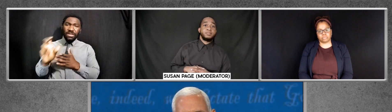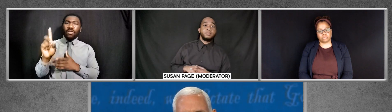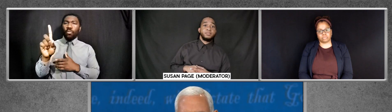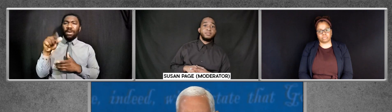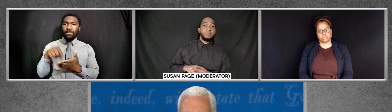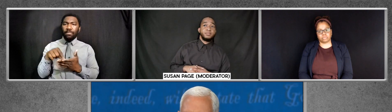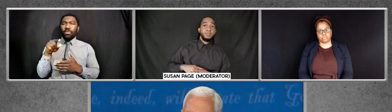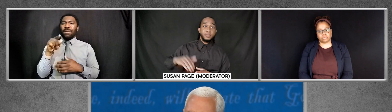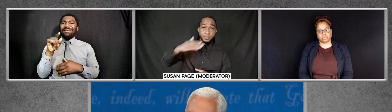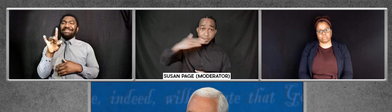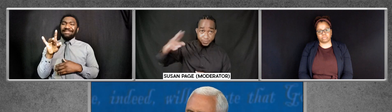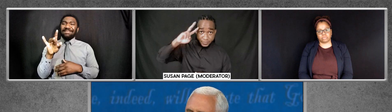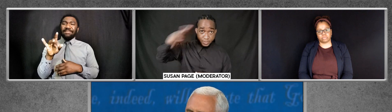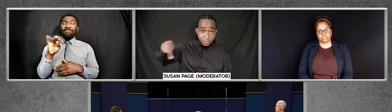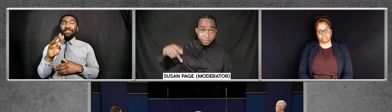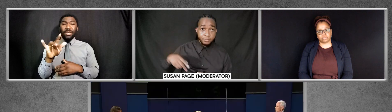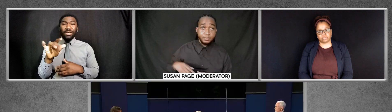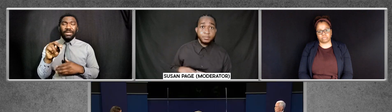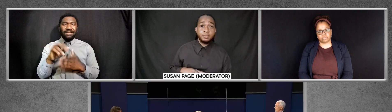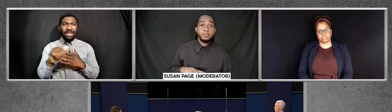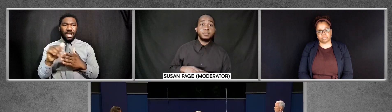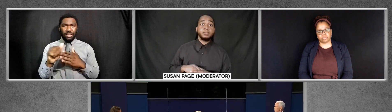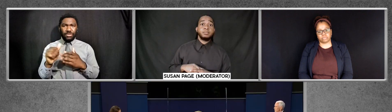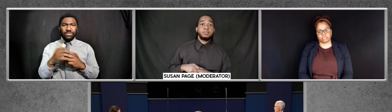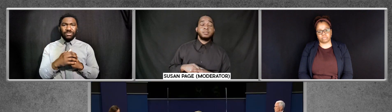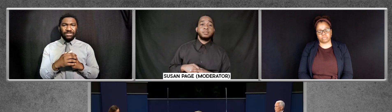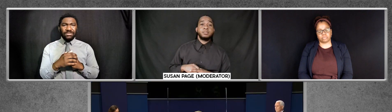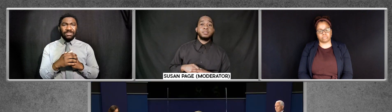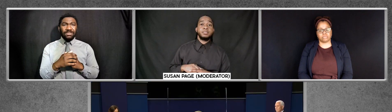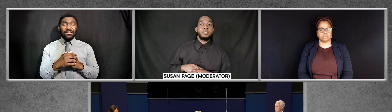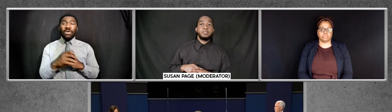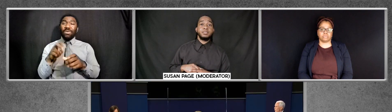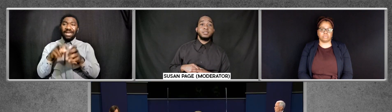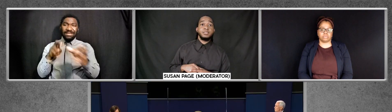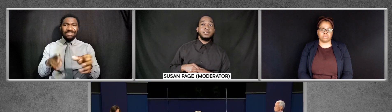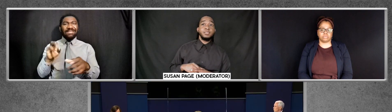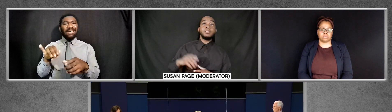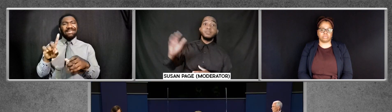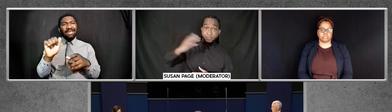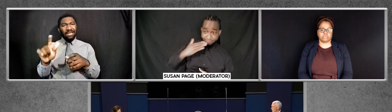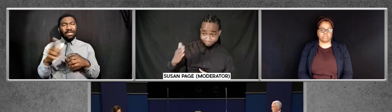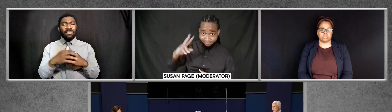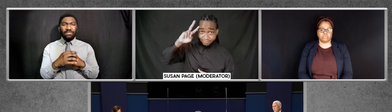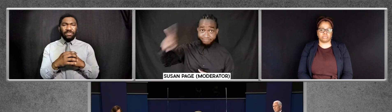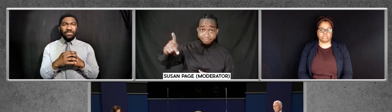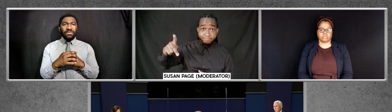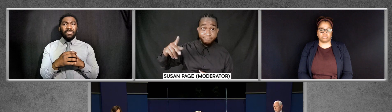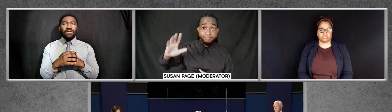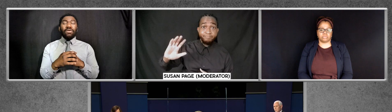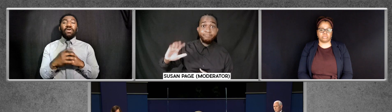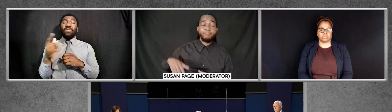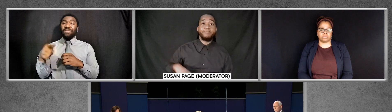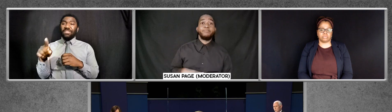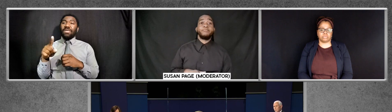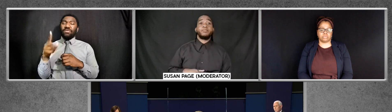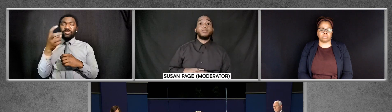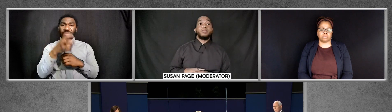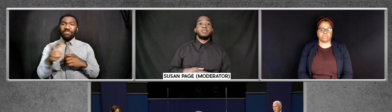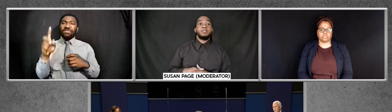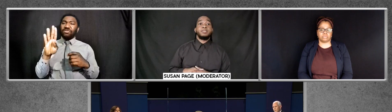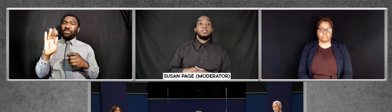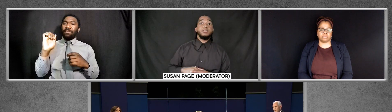Vice President Pence. And when Qasem Soleimani was traveling to Baghdad to do harm to Americans, President Donald Trump took